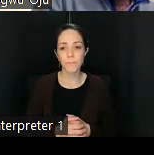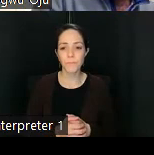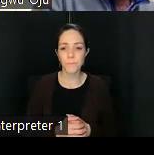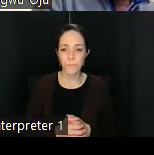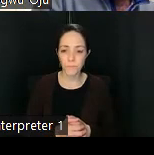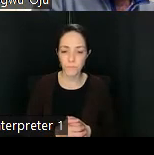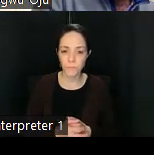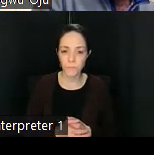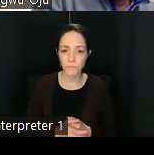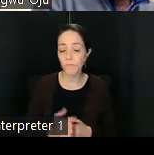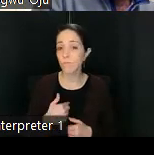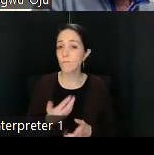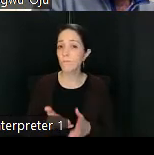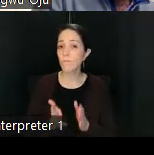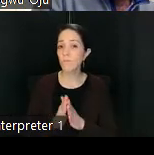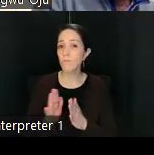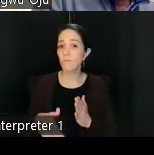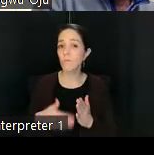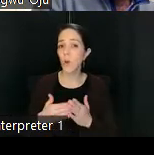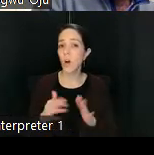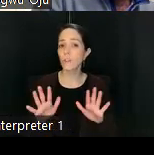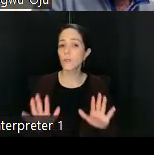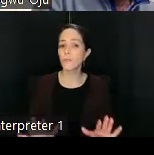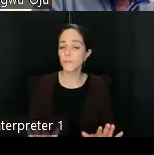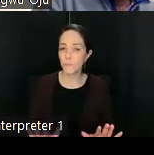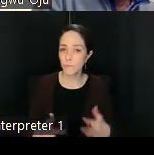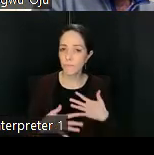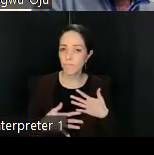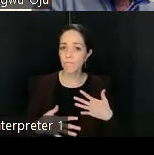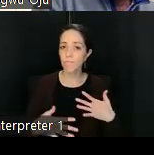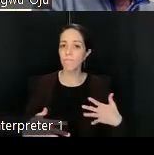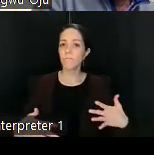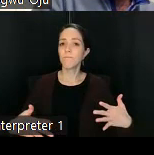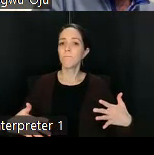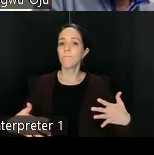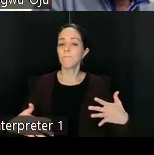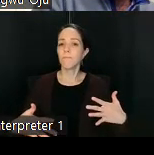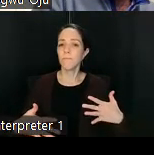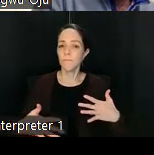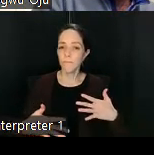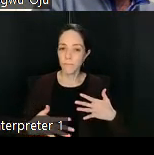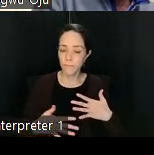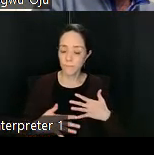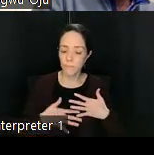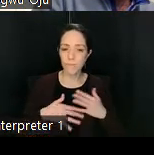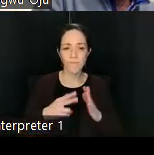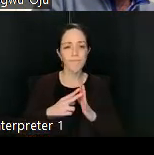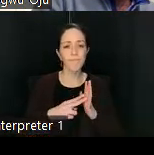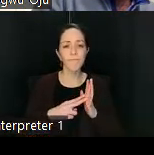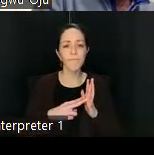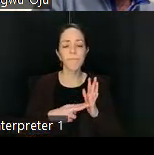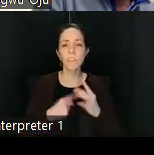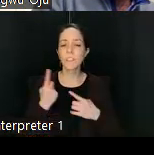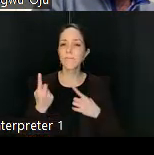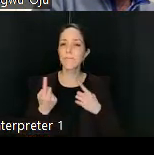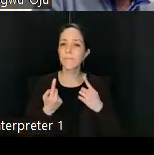I ask everyone to just sit back and take a deep breath, think about this, and hopefully if there's